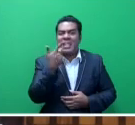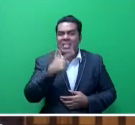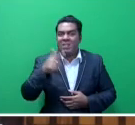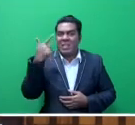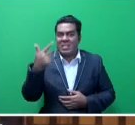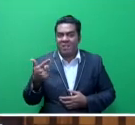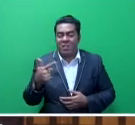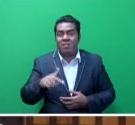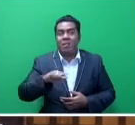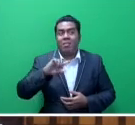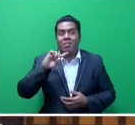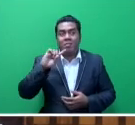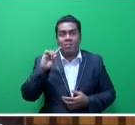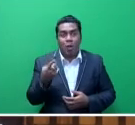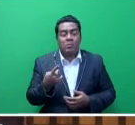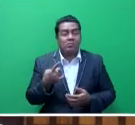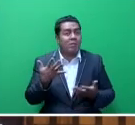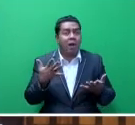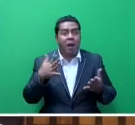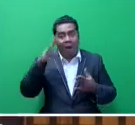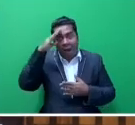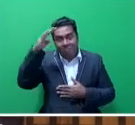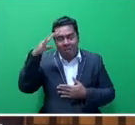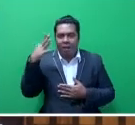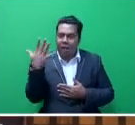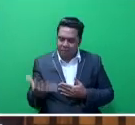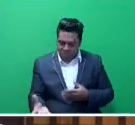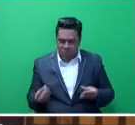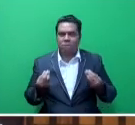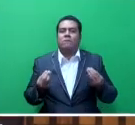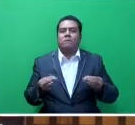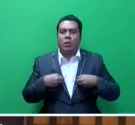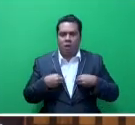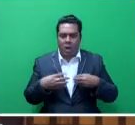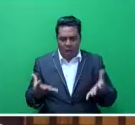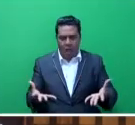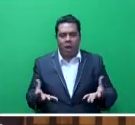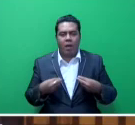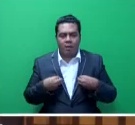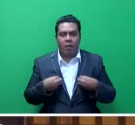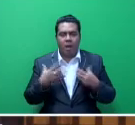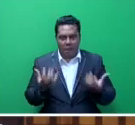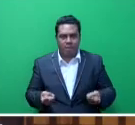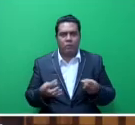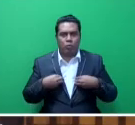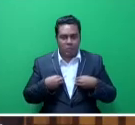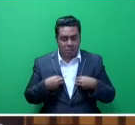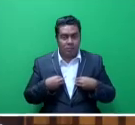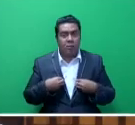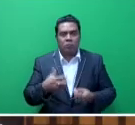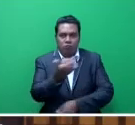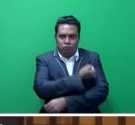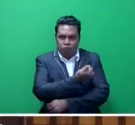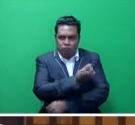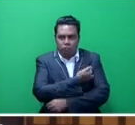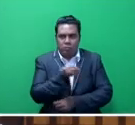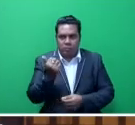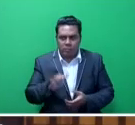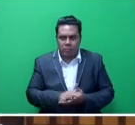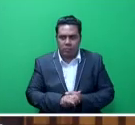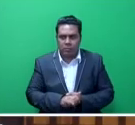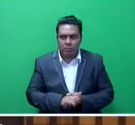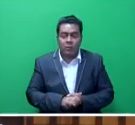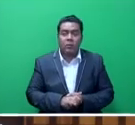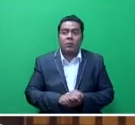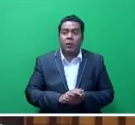377,090 adults, have received at least one dose of the COVID-19 vaccine. And 12.5% of the